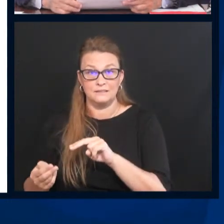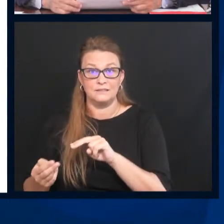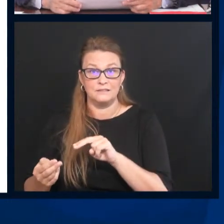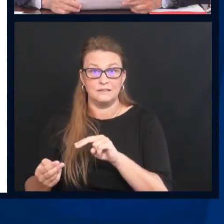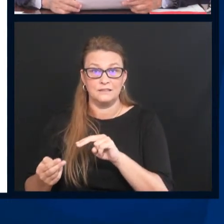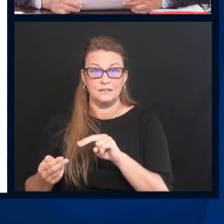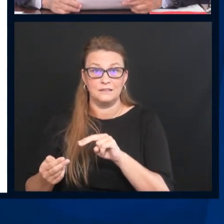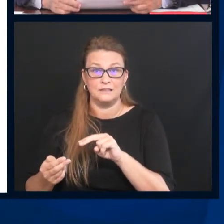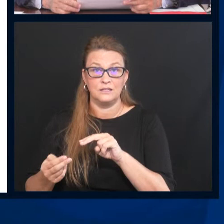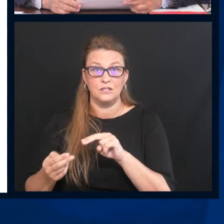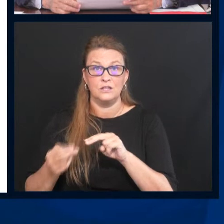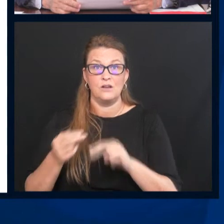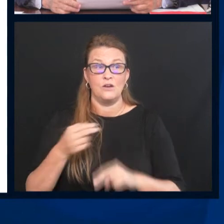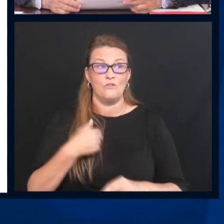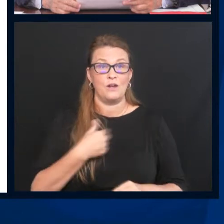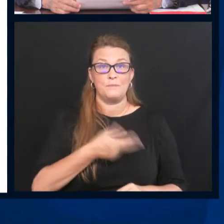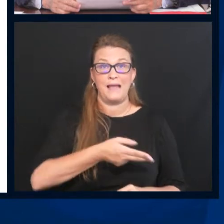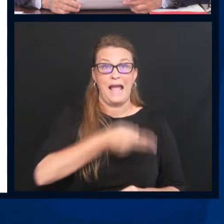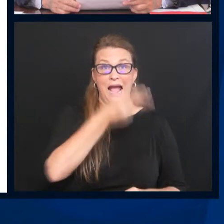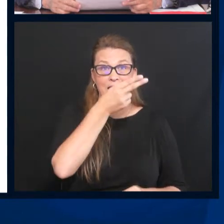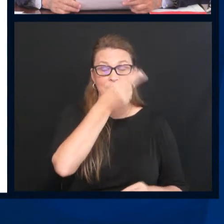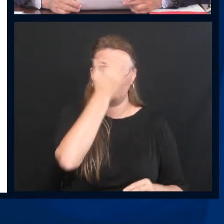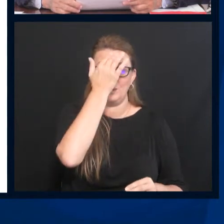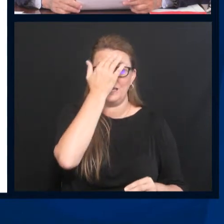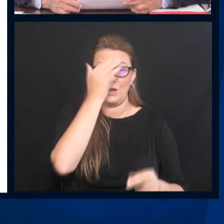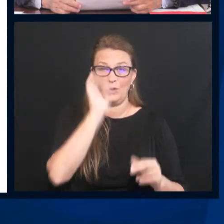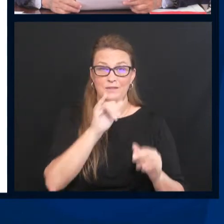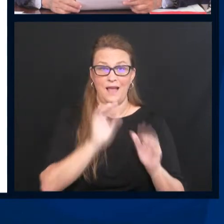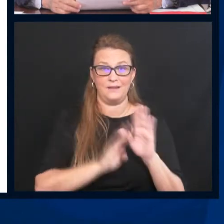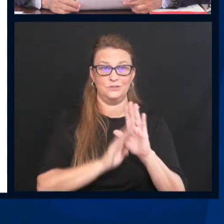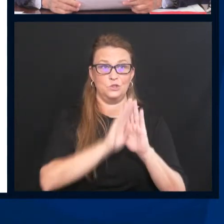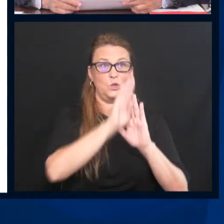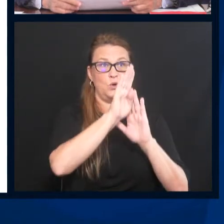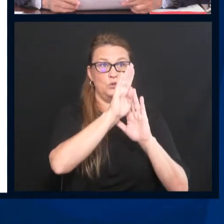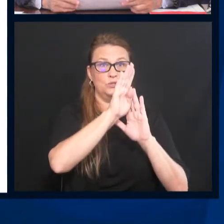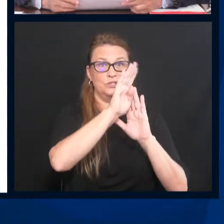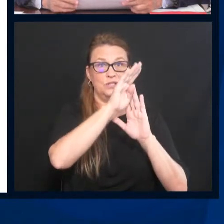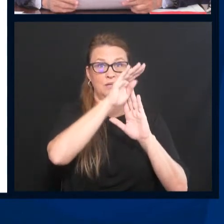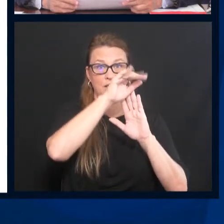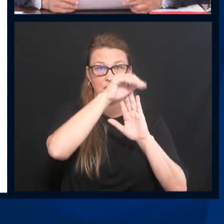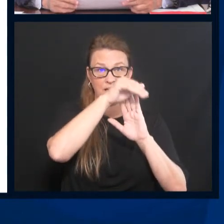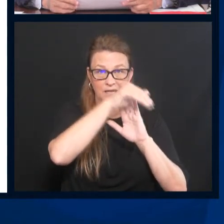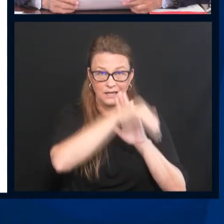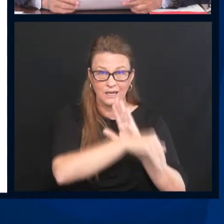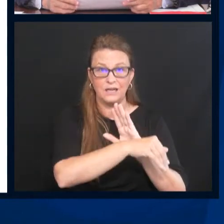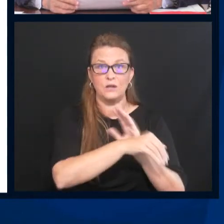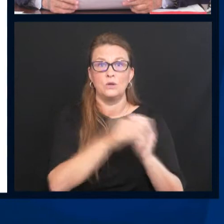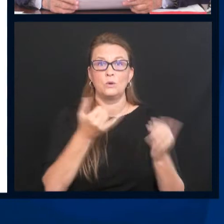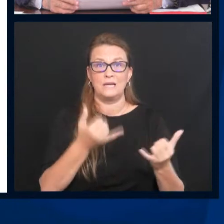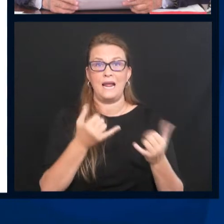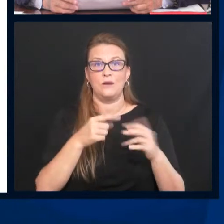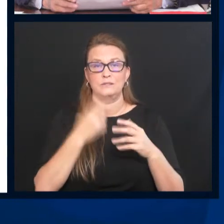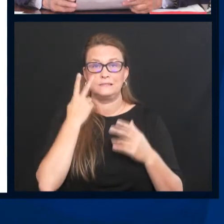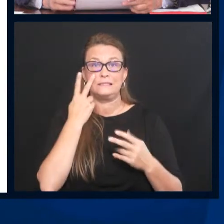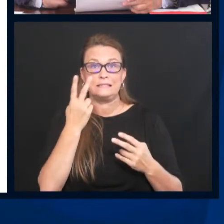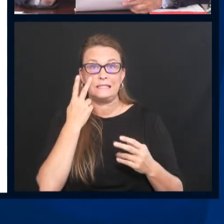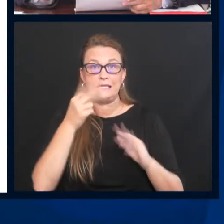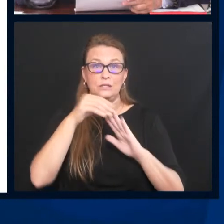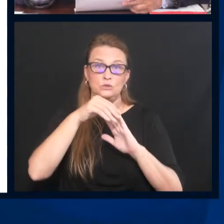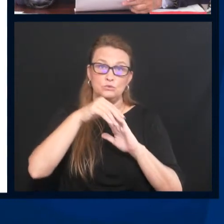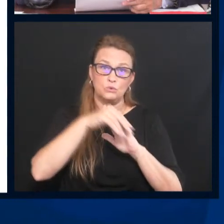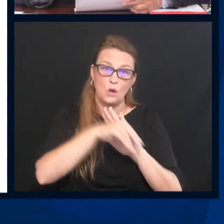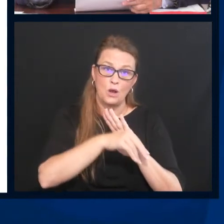the peak that we knew where the surge would go. And we hope and pray in every way that it'll turn, and it